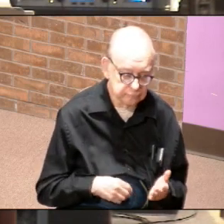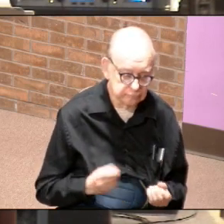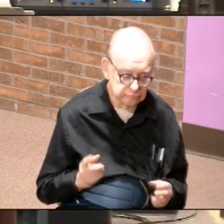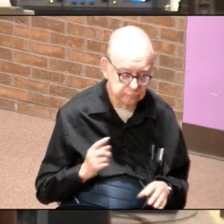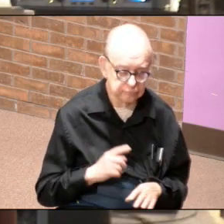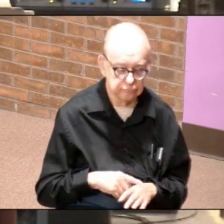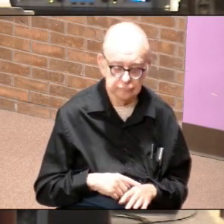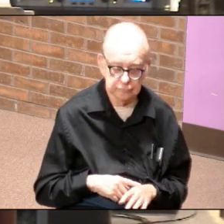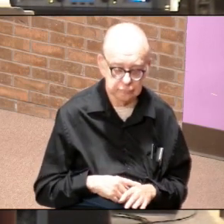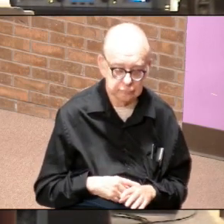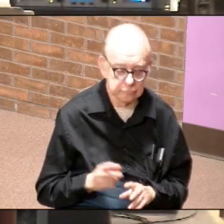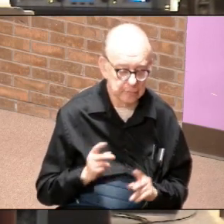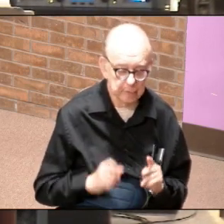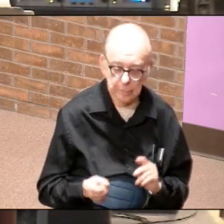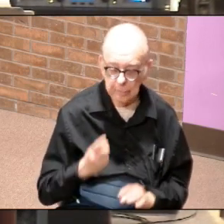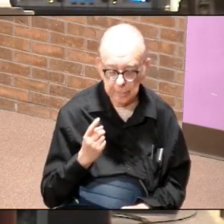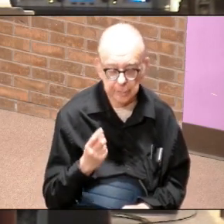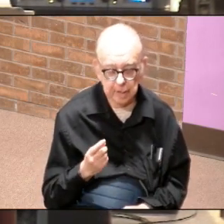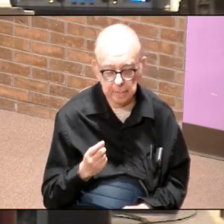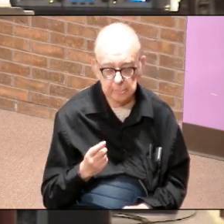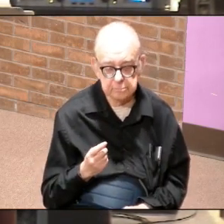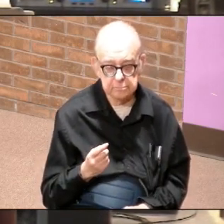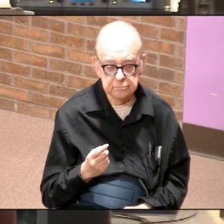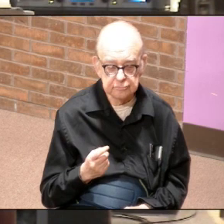of times they don't understand.